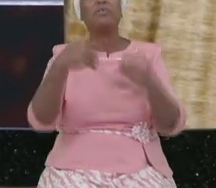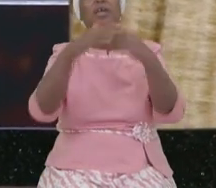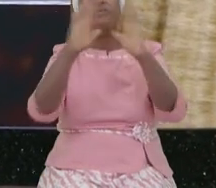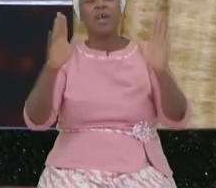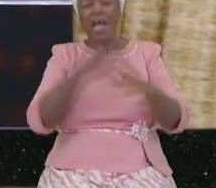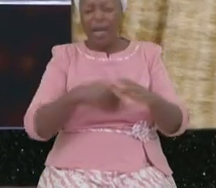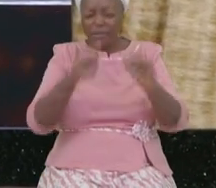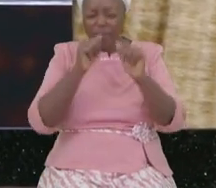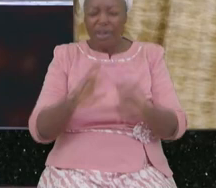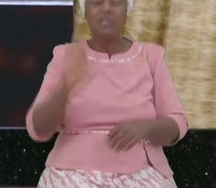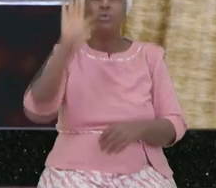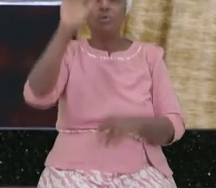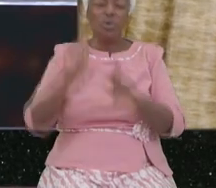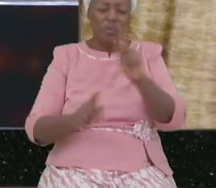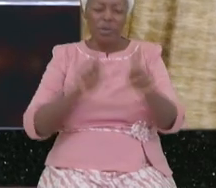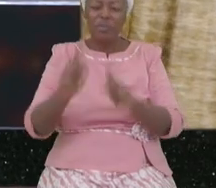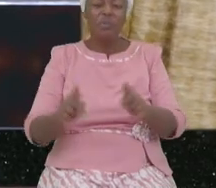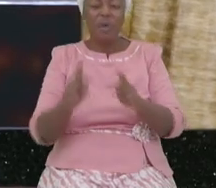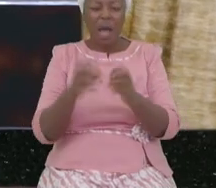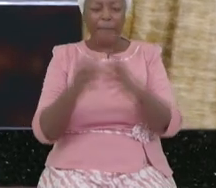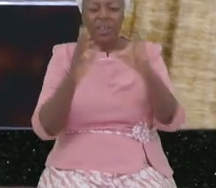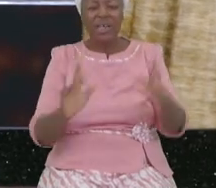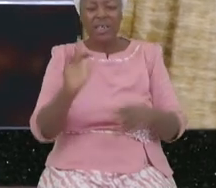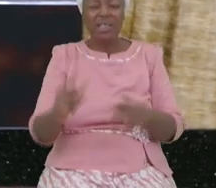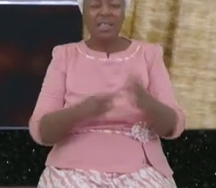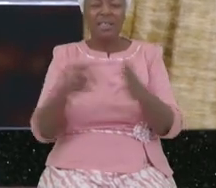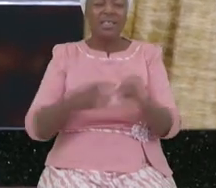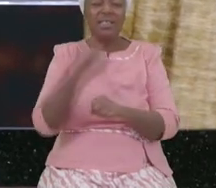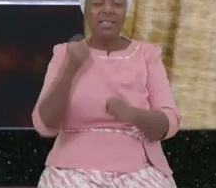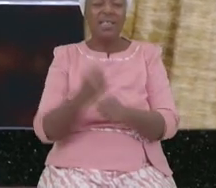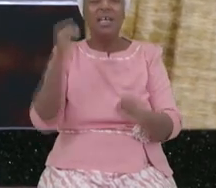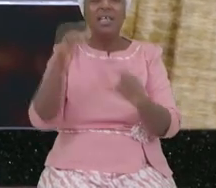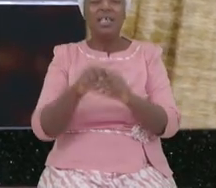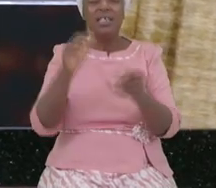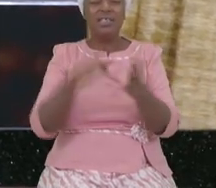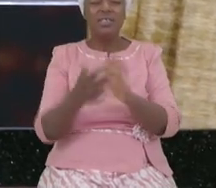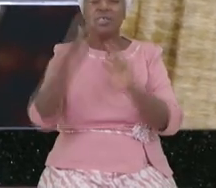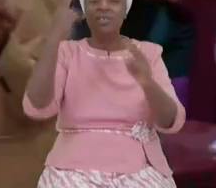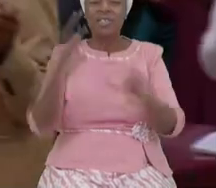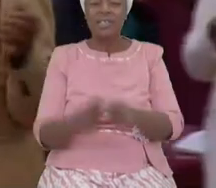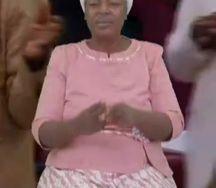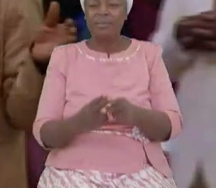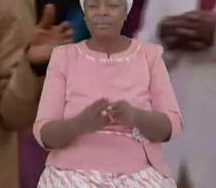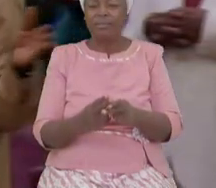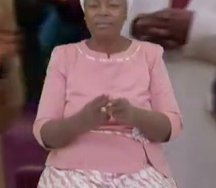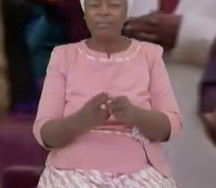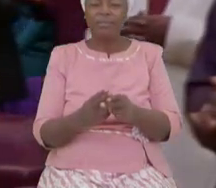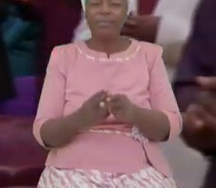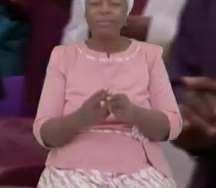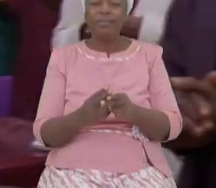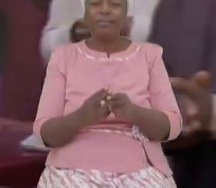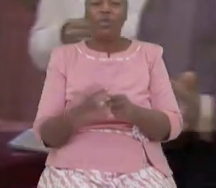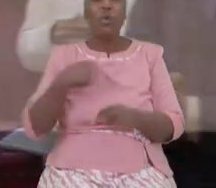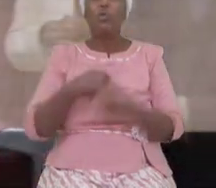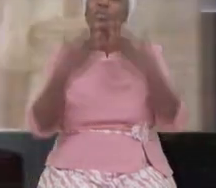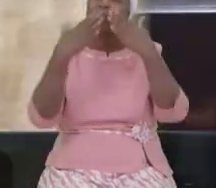and bless your people abundantly this year in Jesus' name. We